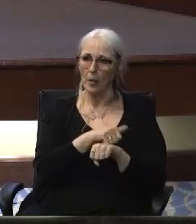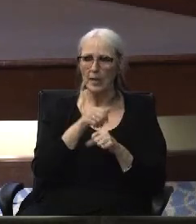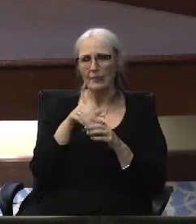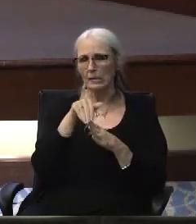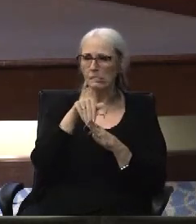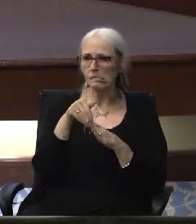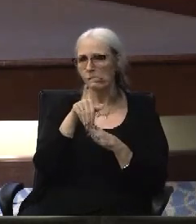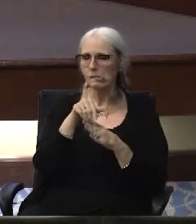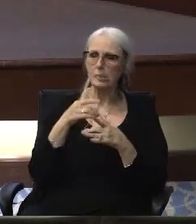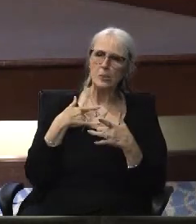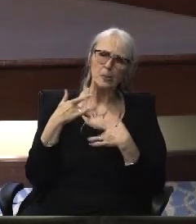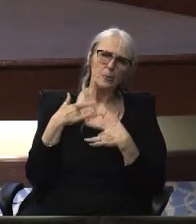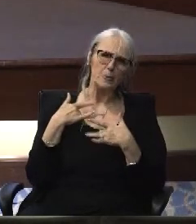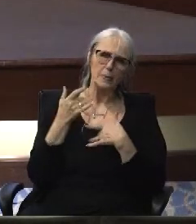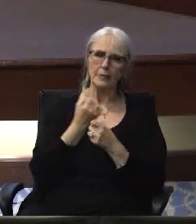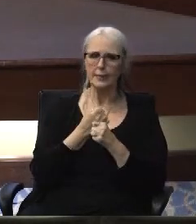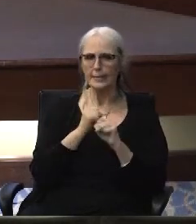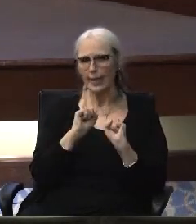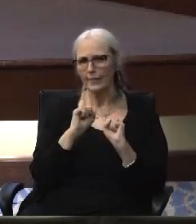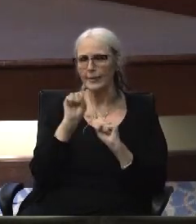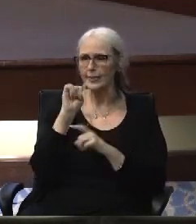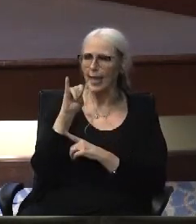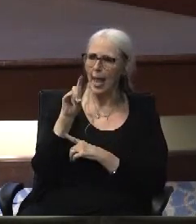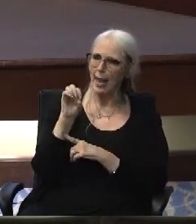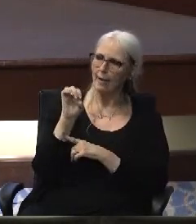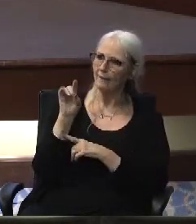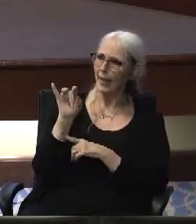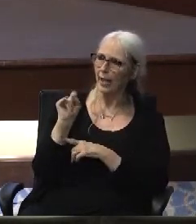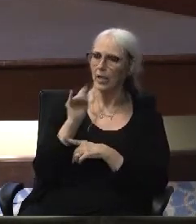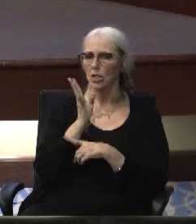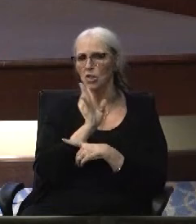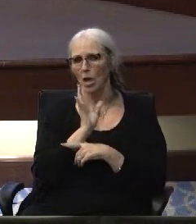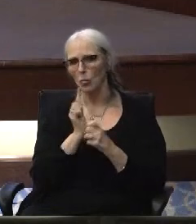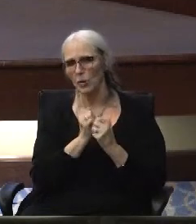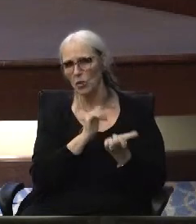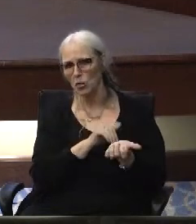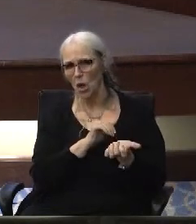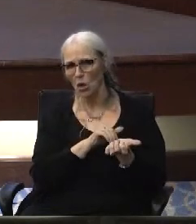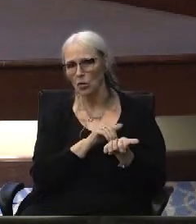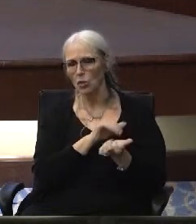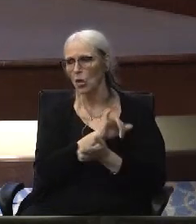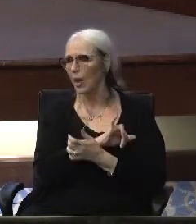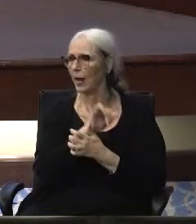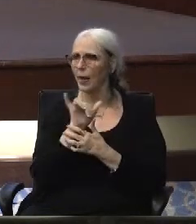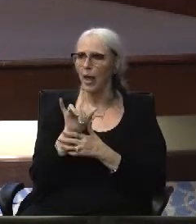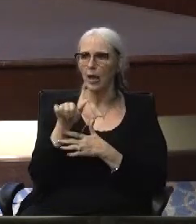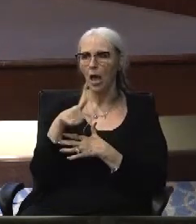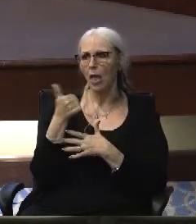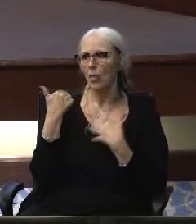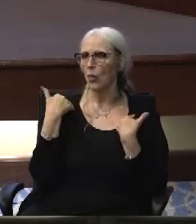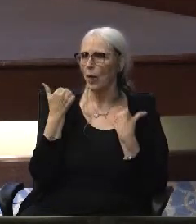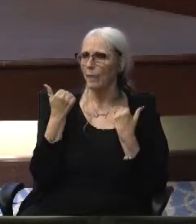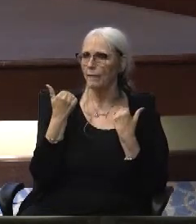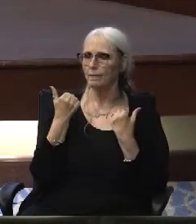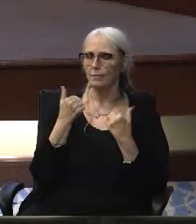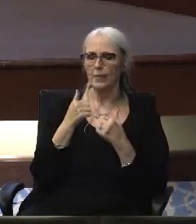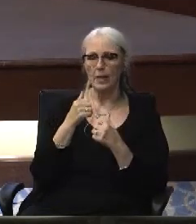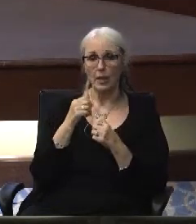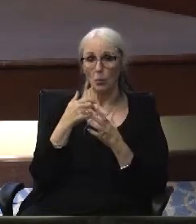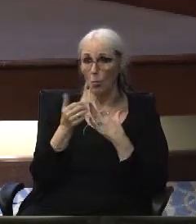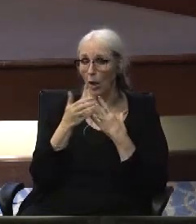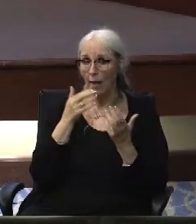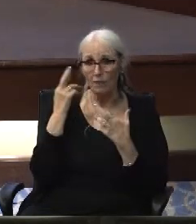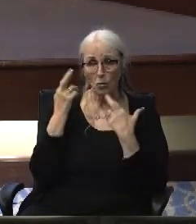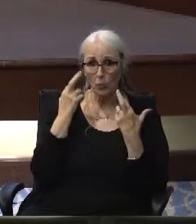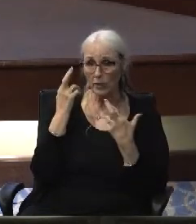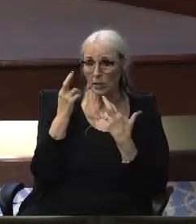or have concerns about the safety or side effects, talk to your doctor just like you would any other health-related matters. And if for whatever